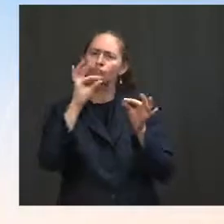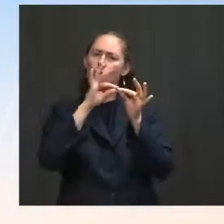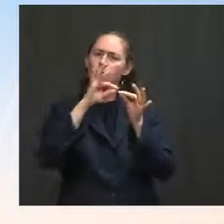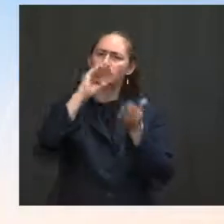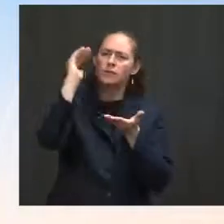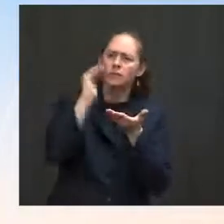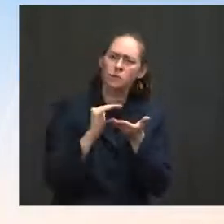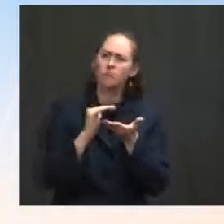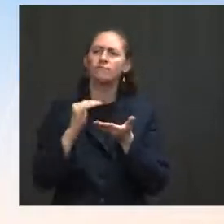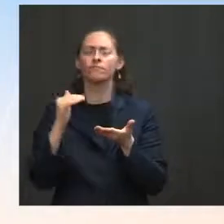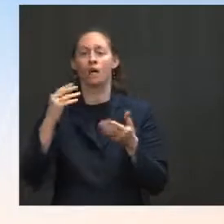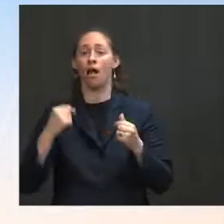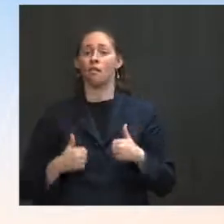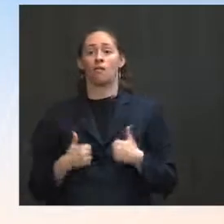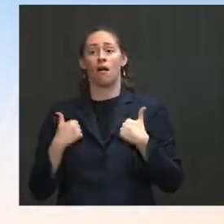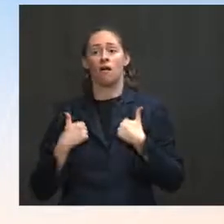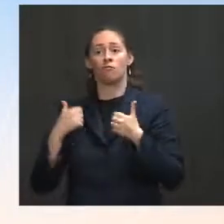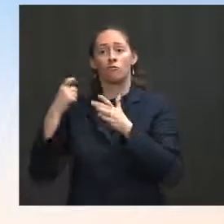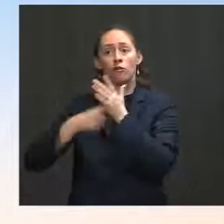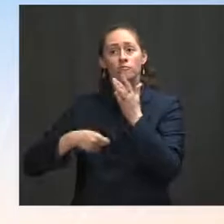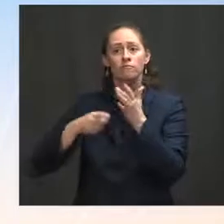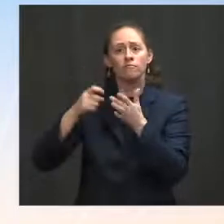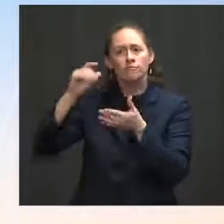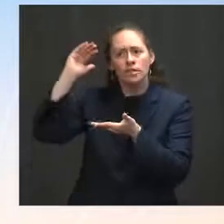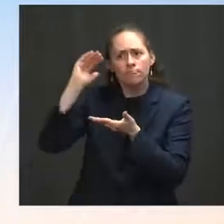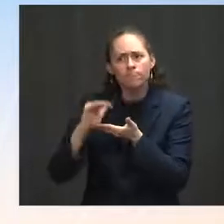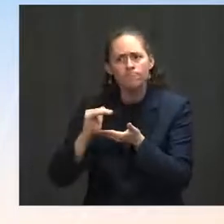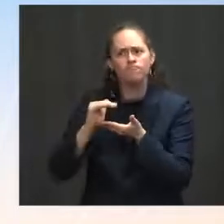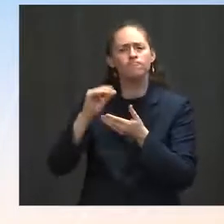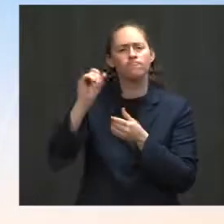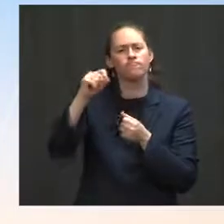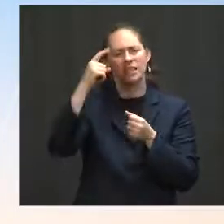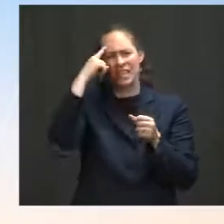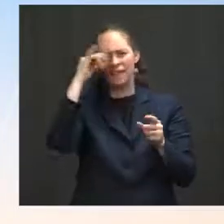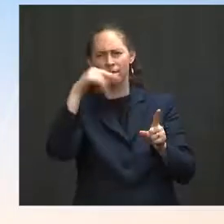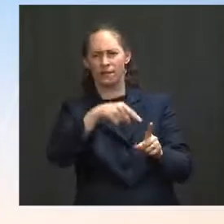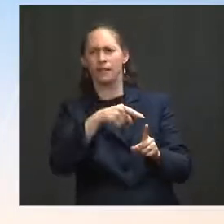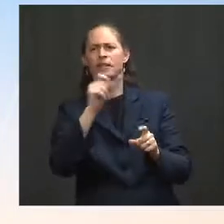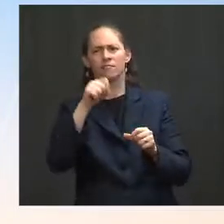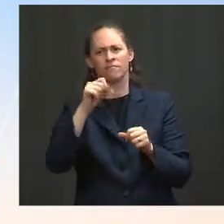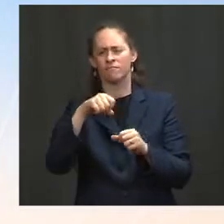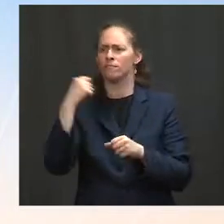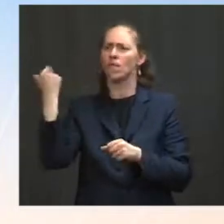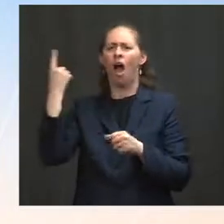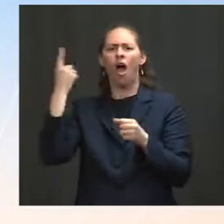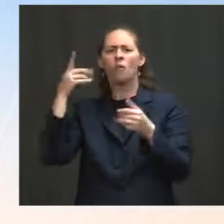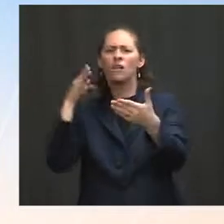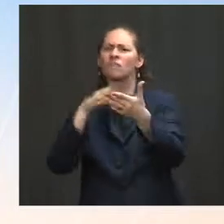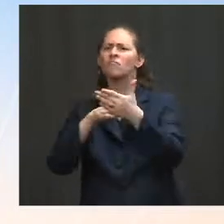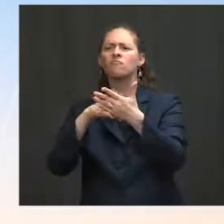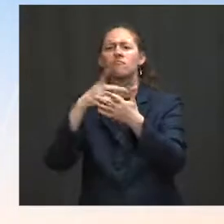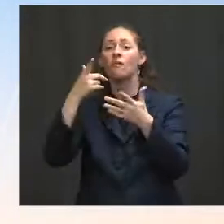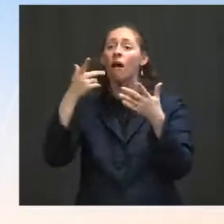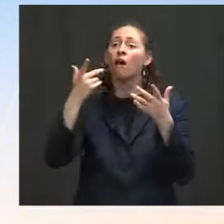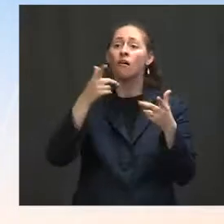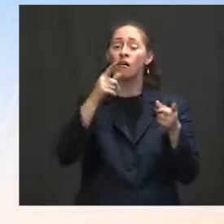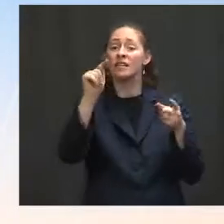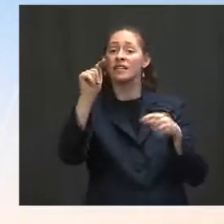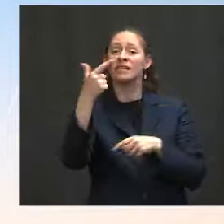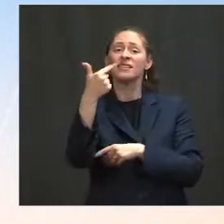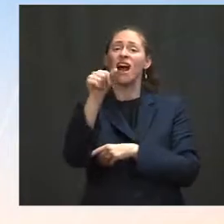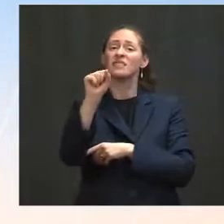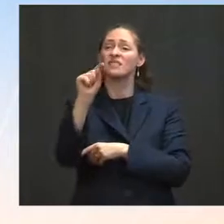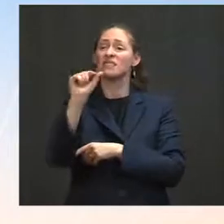low for the American people, including the cost of gas. That's why he was vehemently against a gas tax, why he was against a